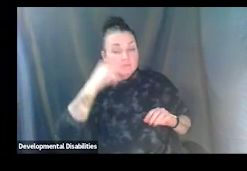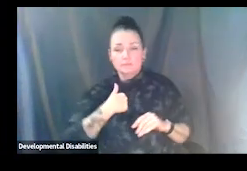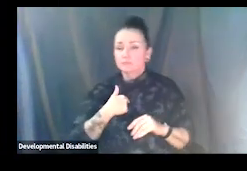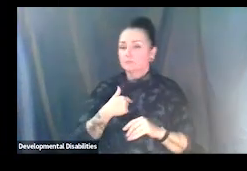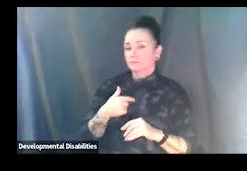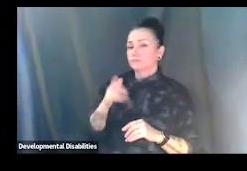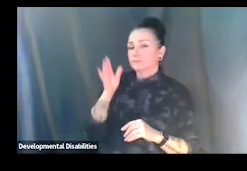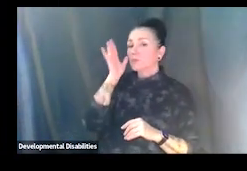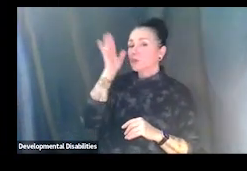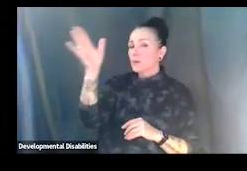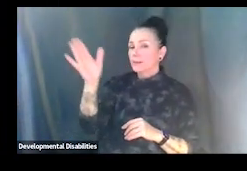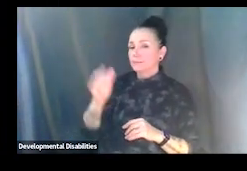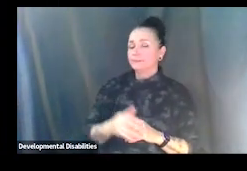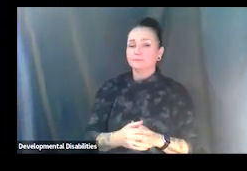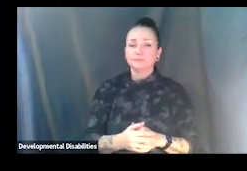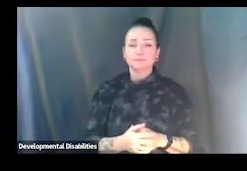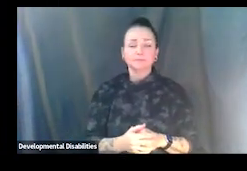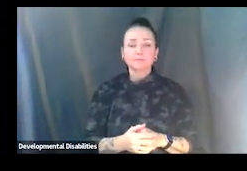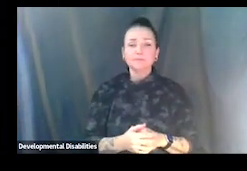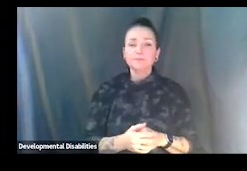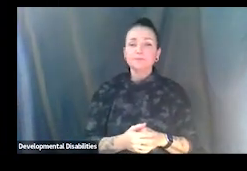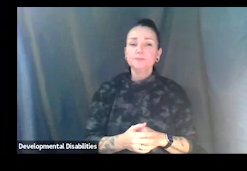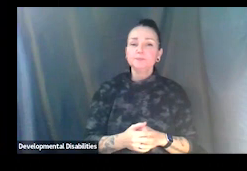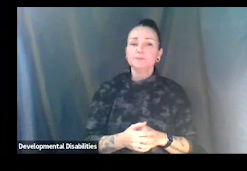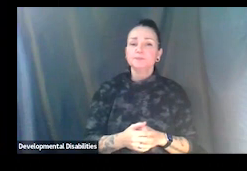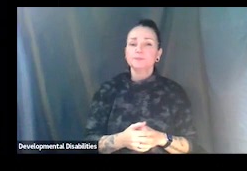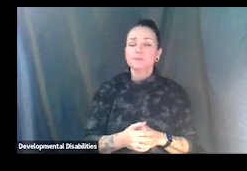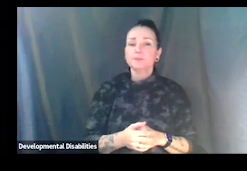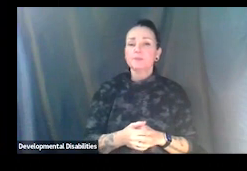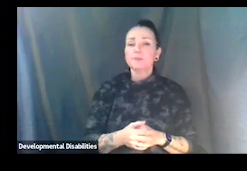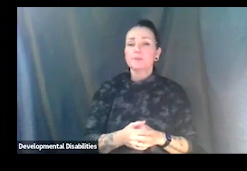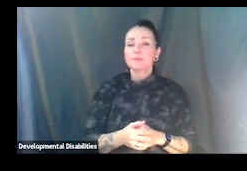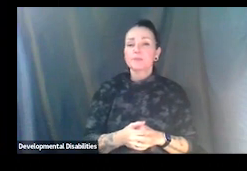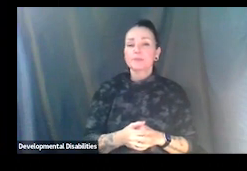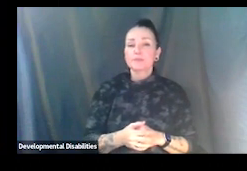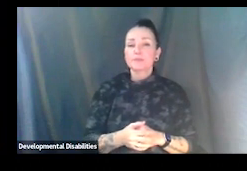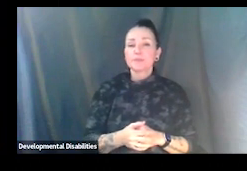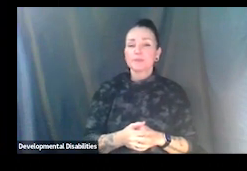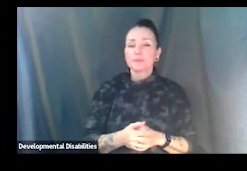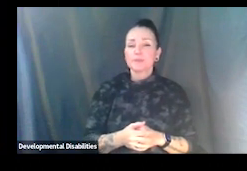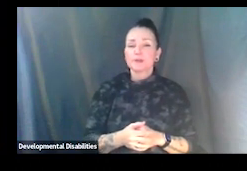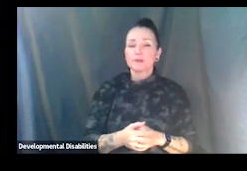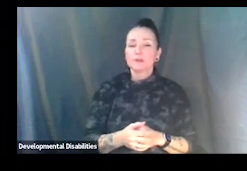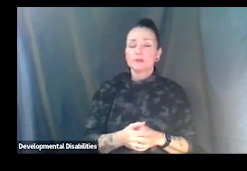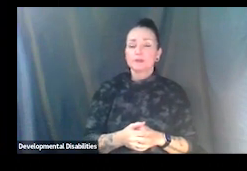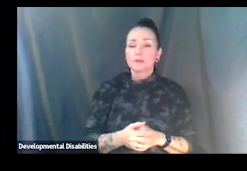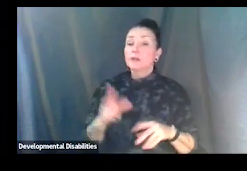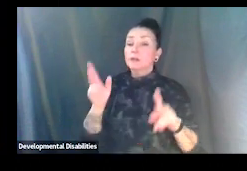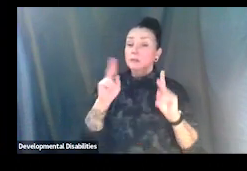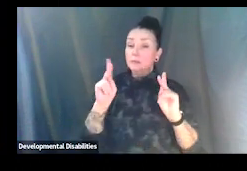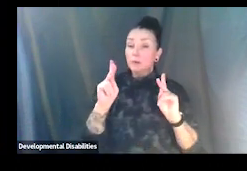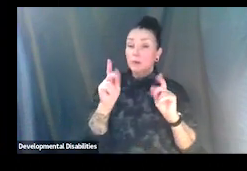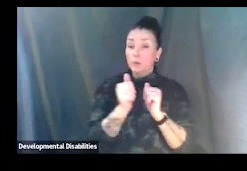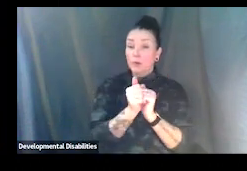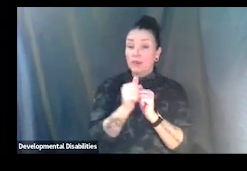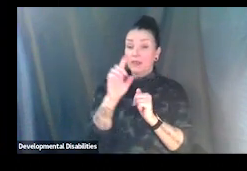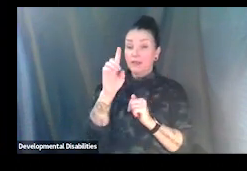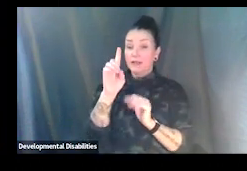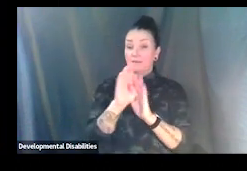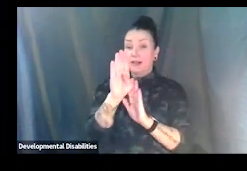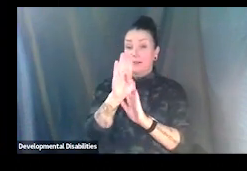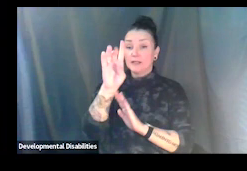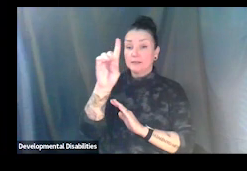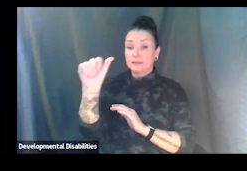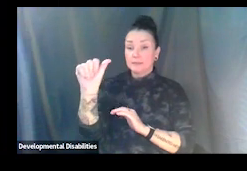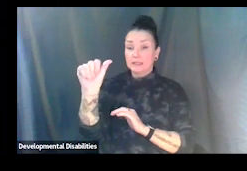Okay, so we also know that psychiatric problems, in fact, I think all medical problems occur at a higher rate in people with developmental disabilities compared to the